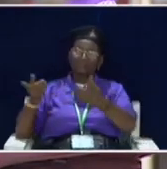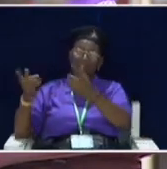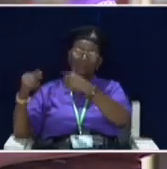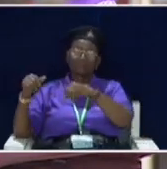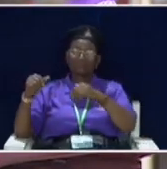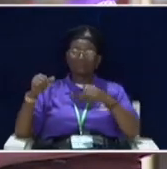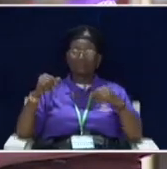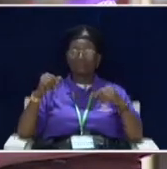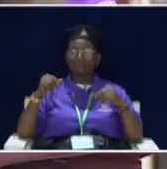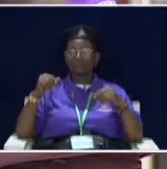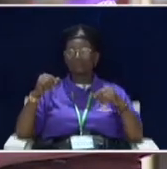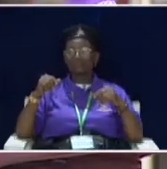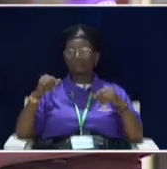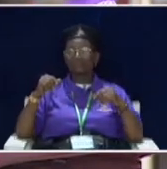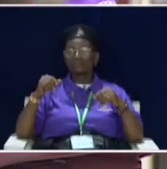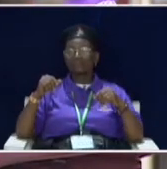wa,